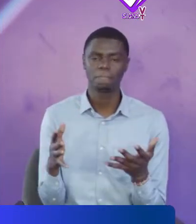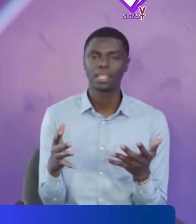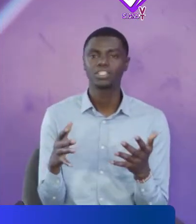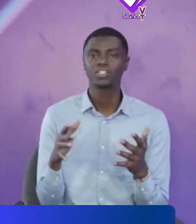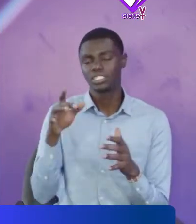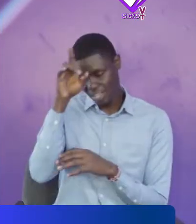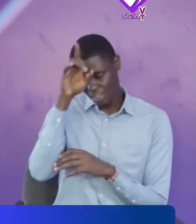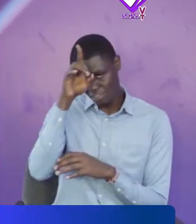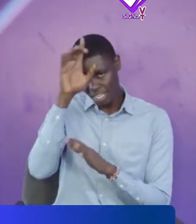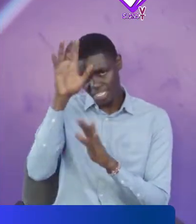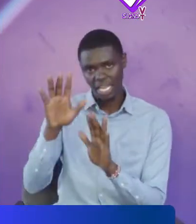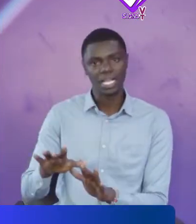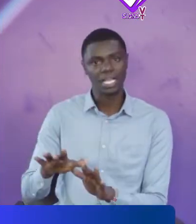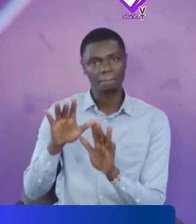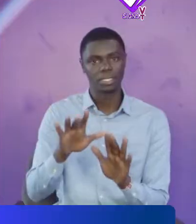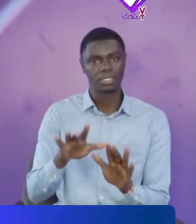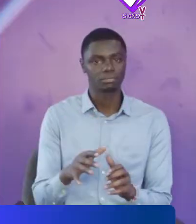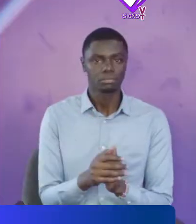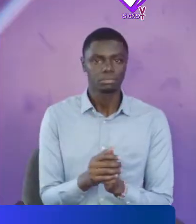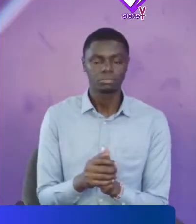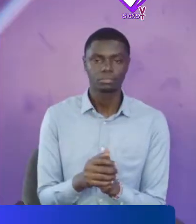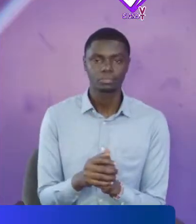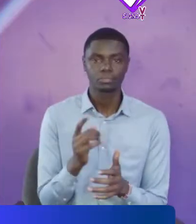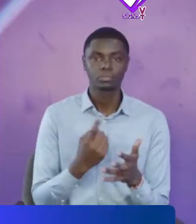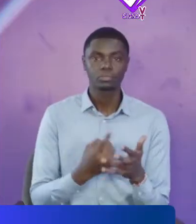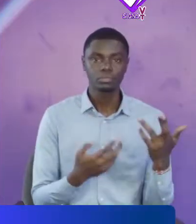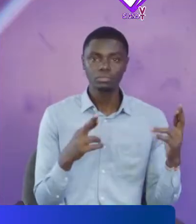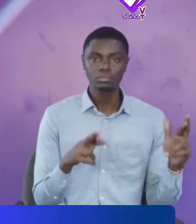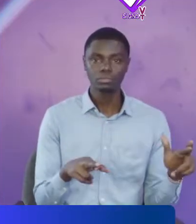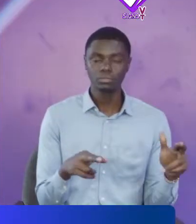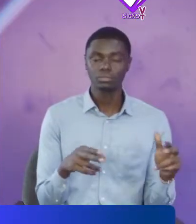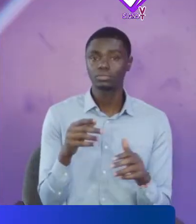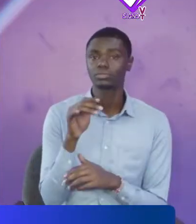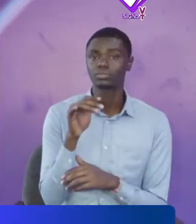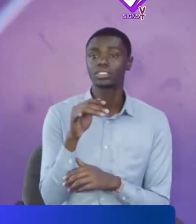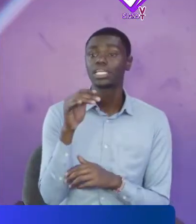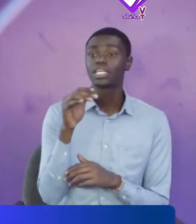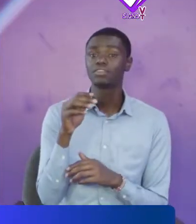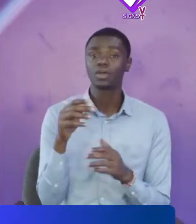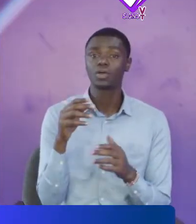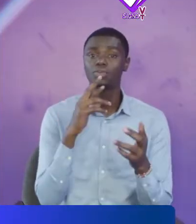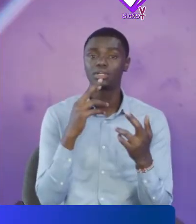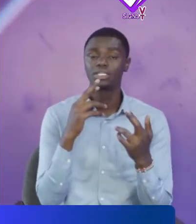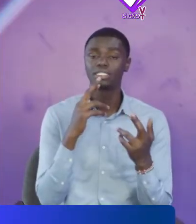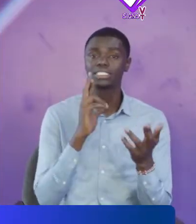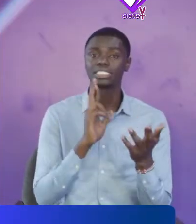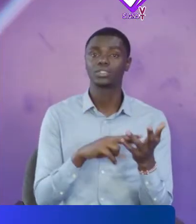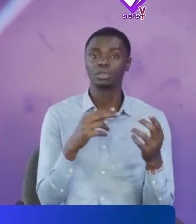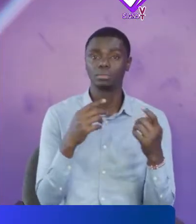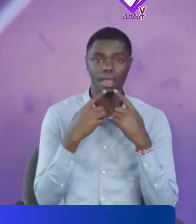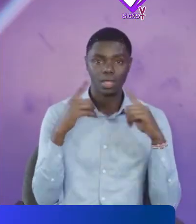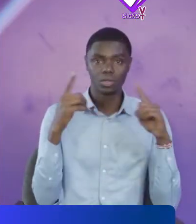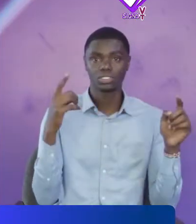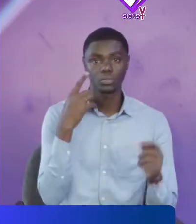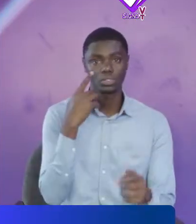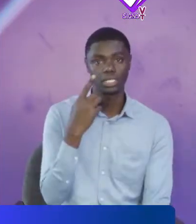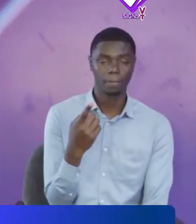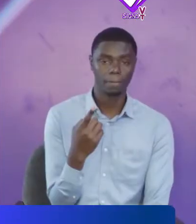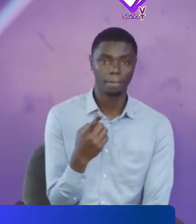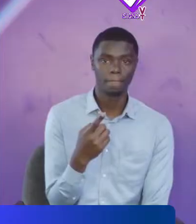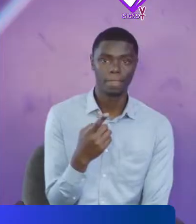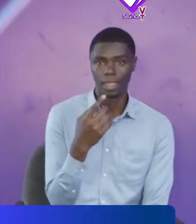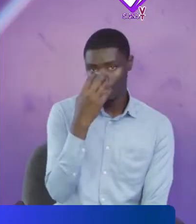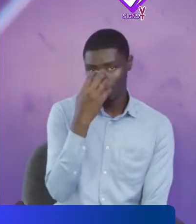So basically, what is happening in the country is that when this result will be announced, you'll see headlines saying